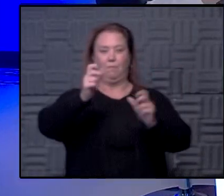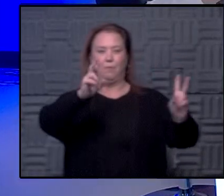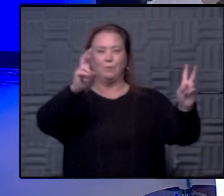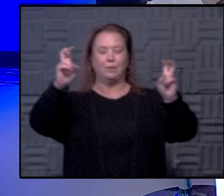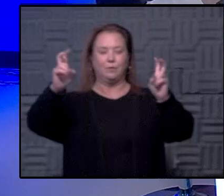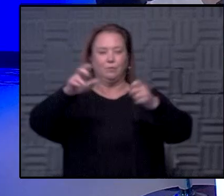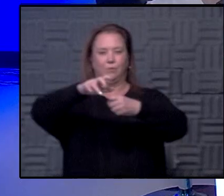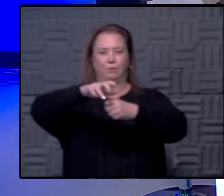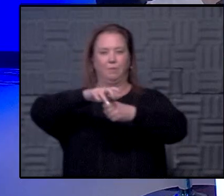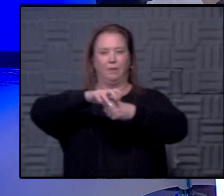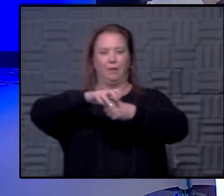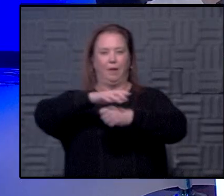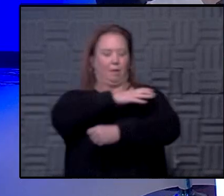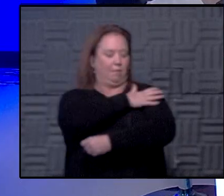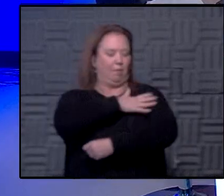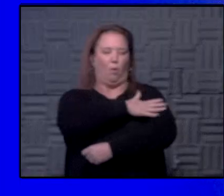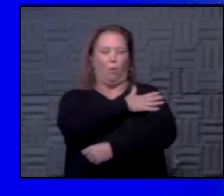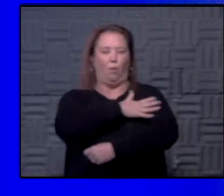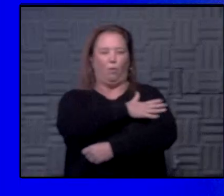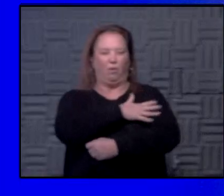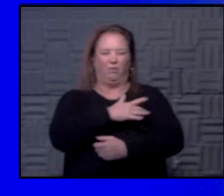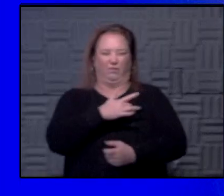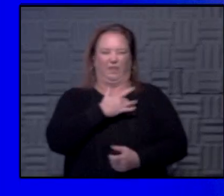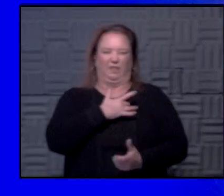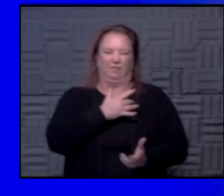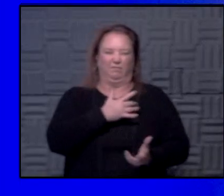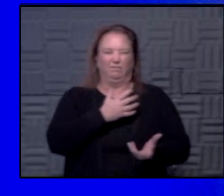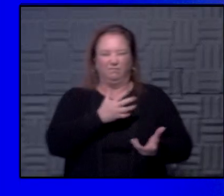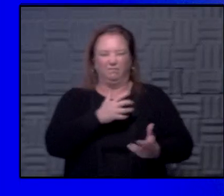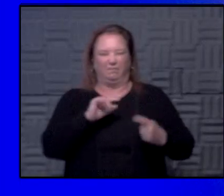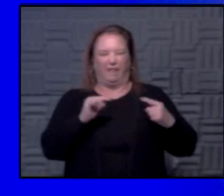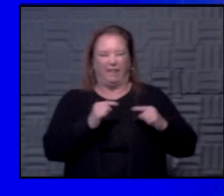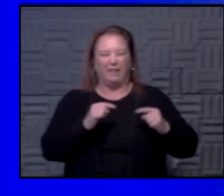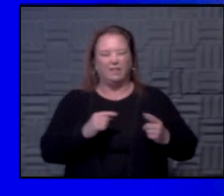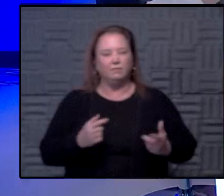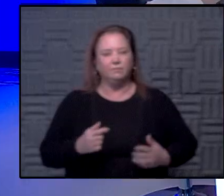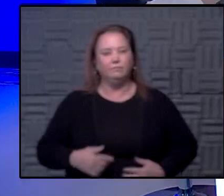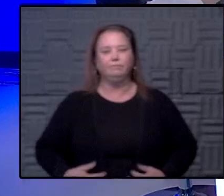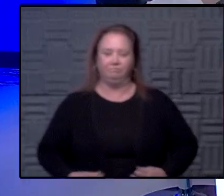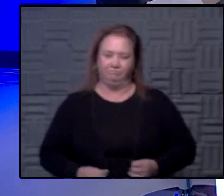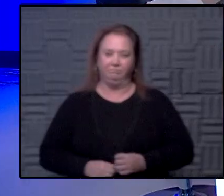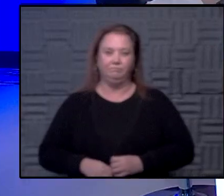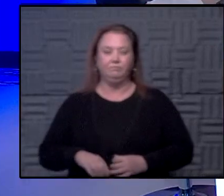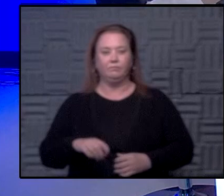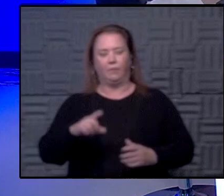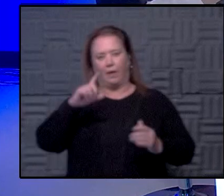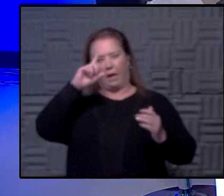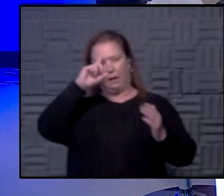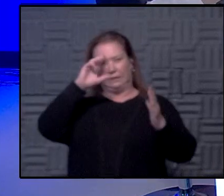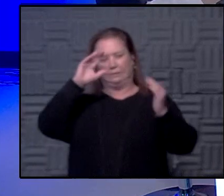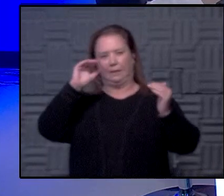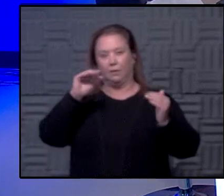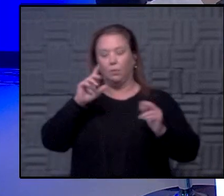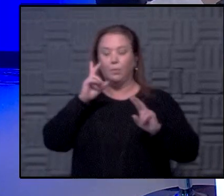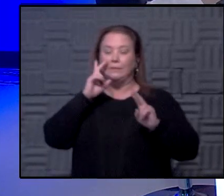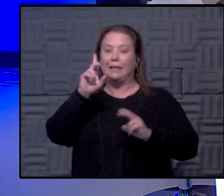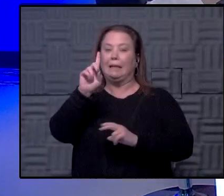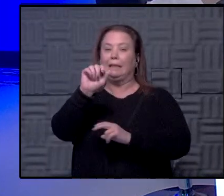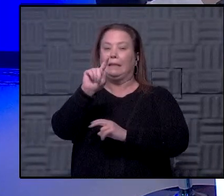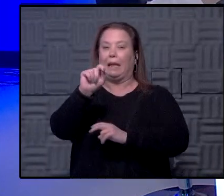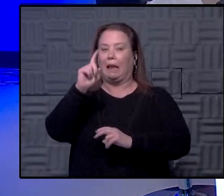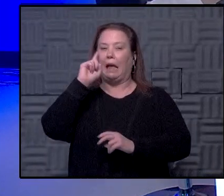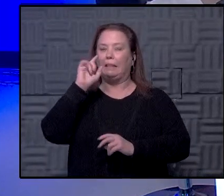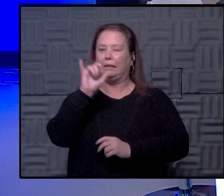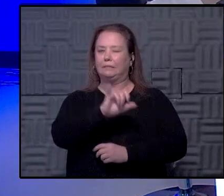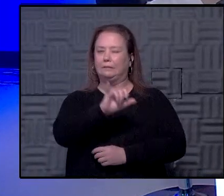just be local injection site discomfort or ache. Yep, it's going to feel a lot like, I suspect when we see the data, it's going to look a lot